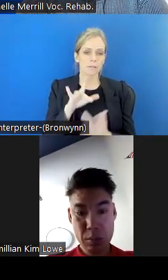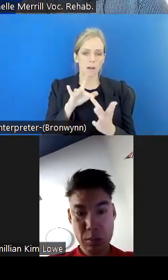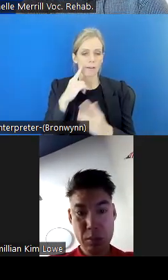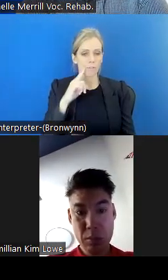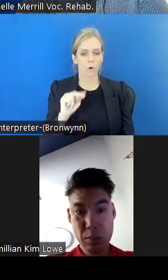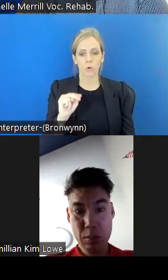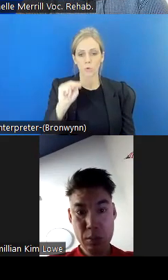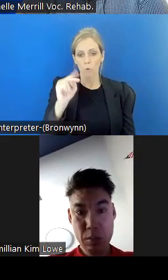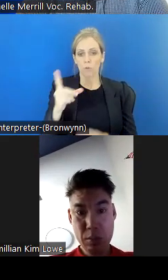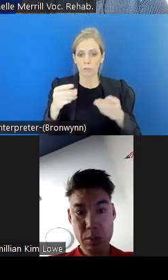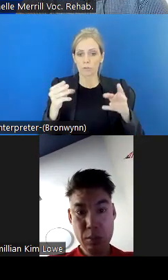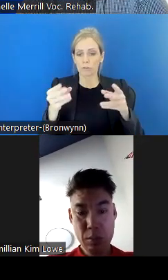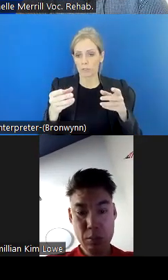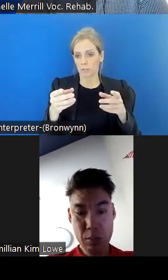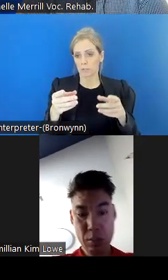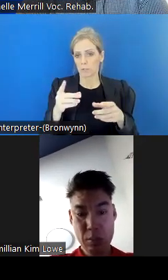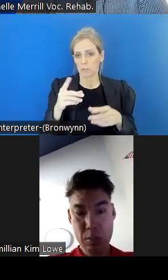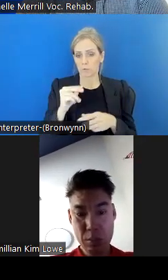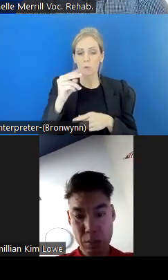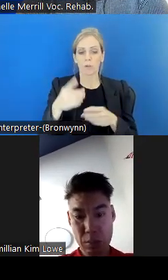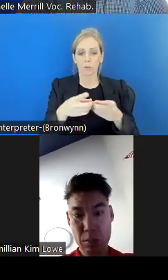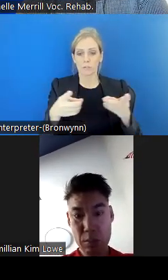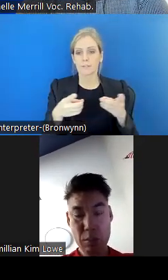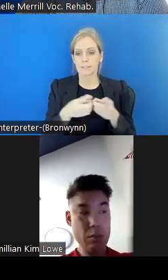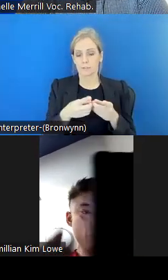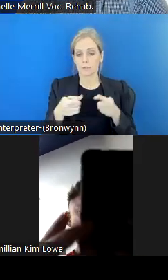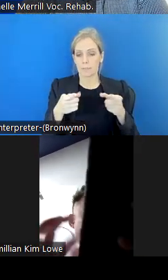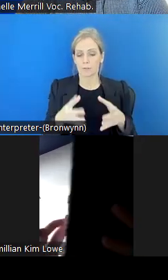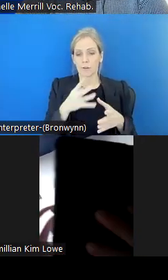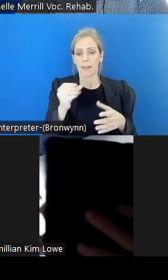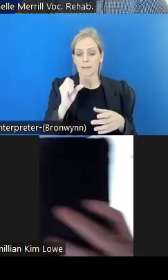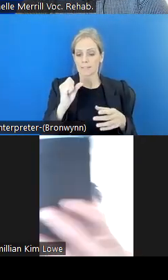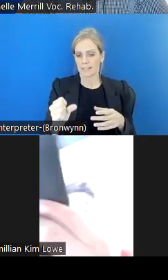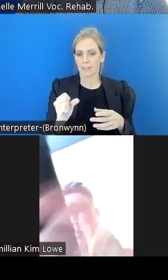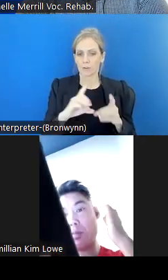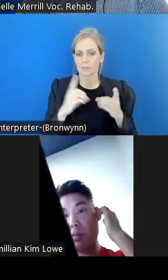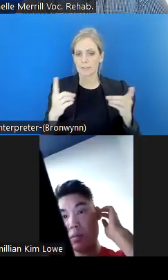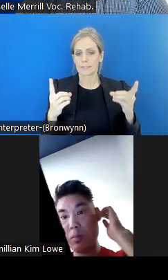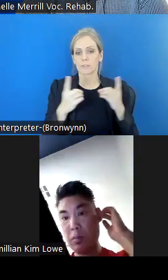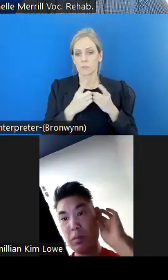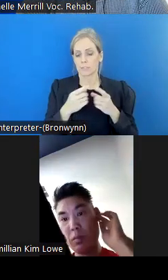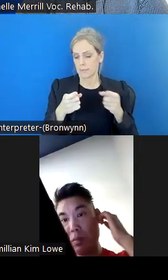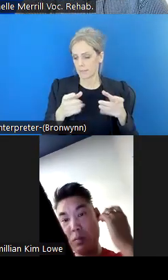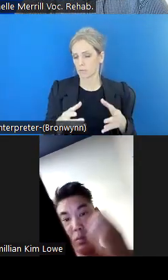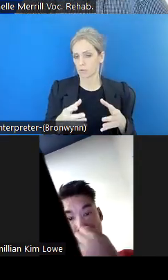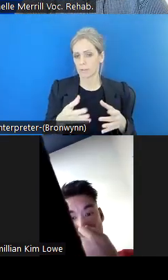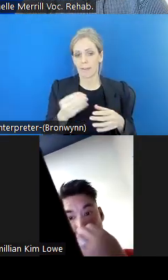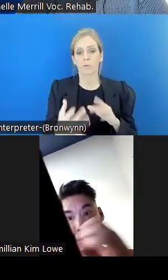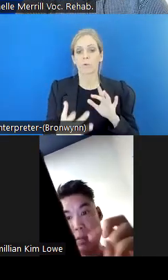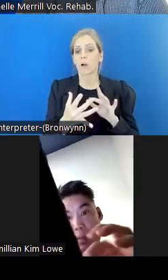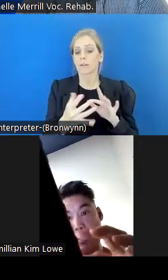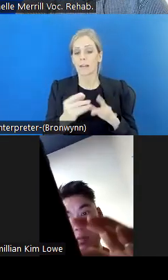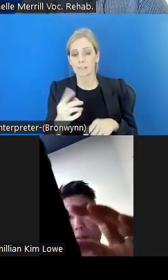managers, as well as a contact us if you have something else to say. Those typically come straight to me, and we have a very quick turnaround